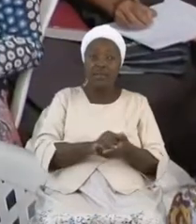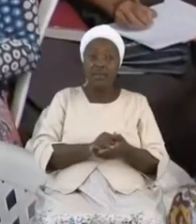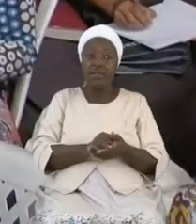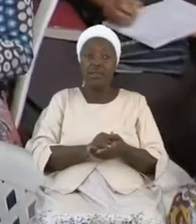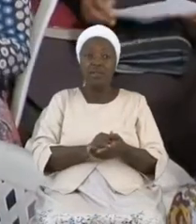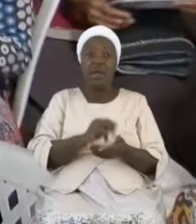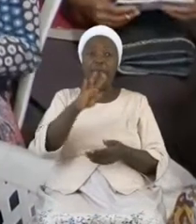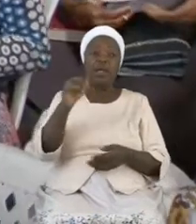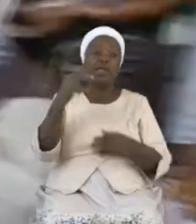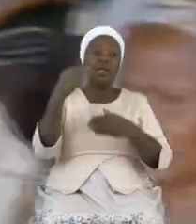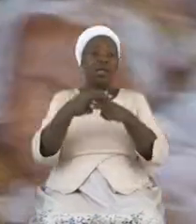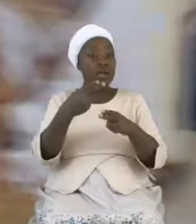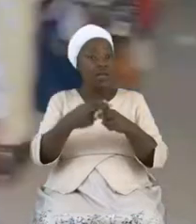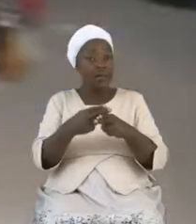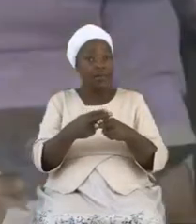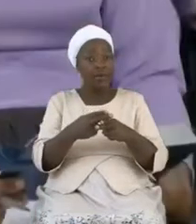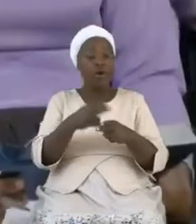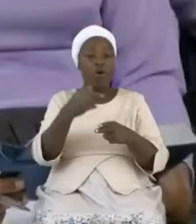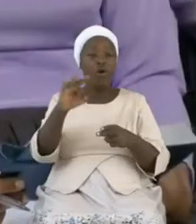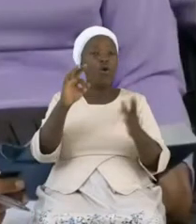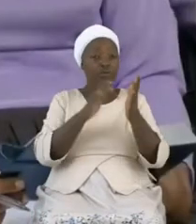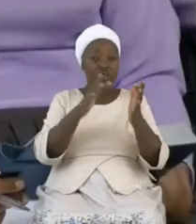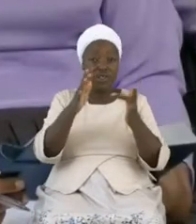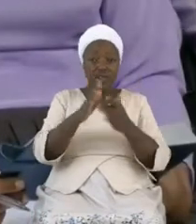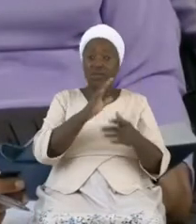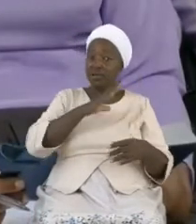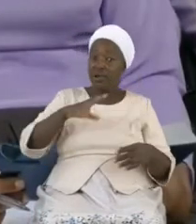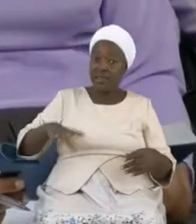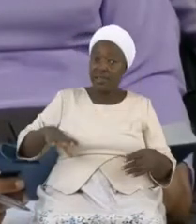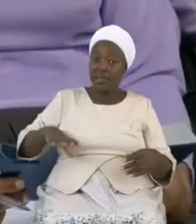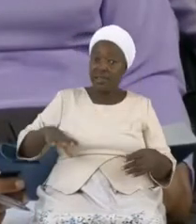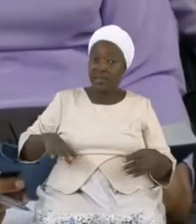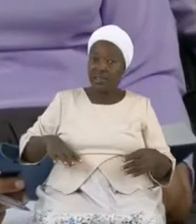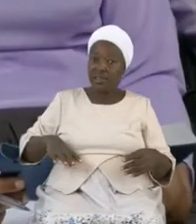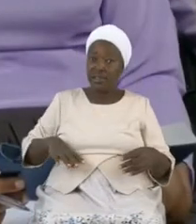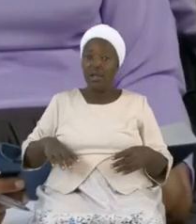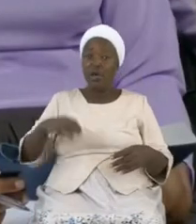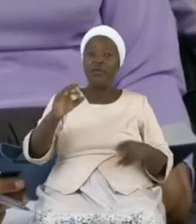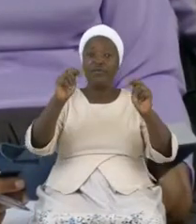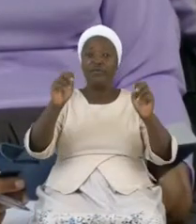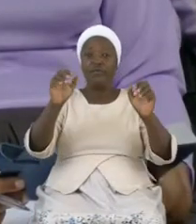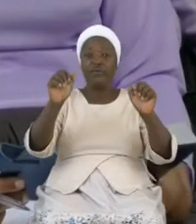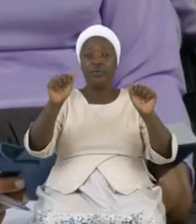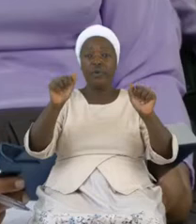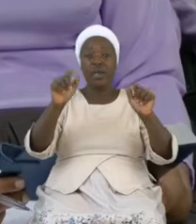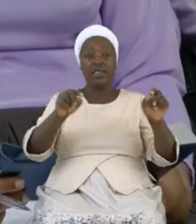name of Jesus Christ of Nazareth, whom